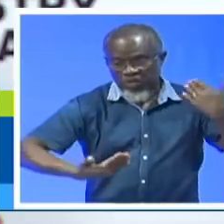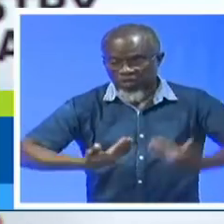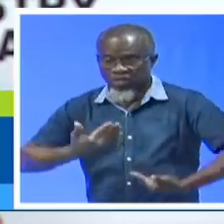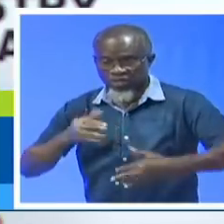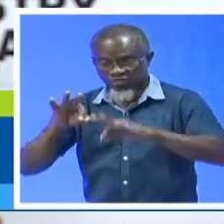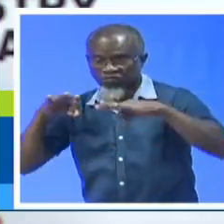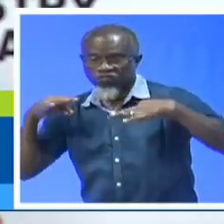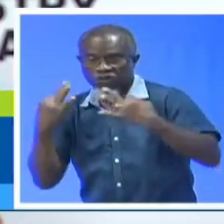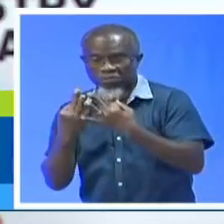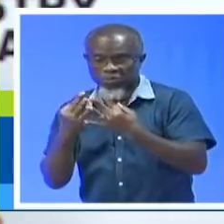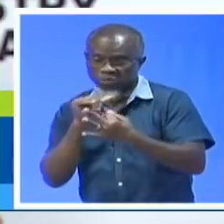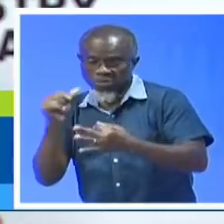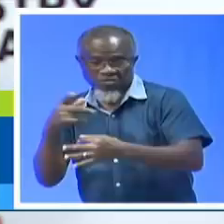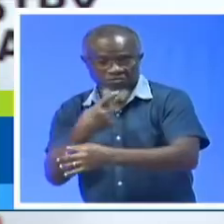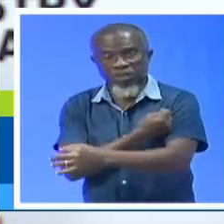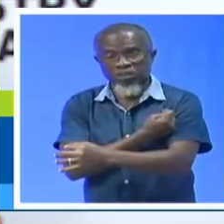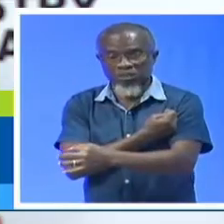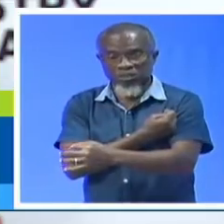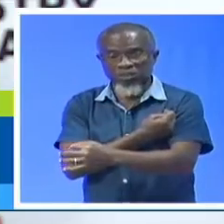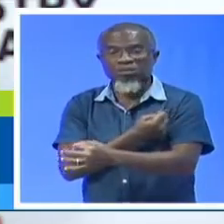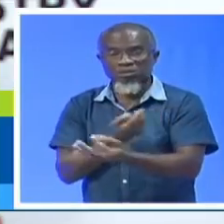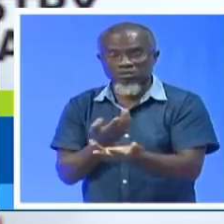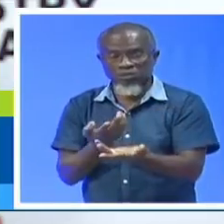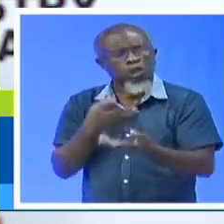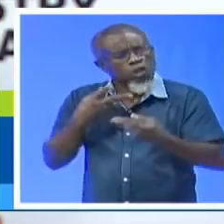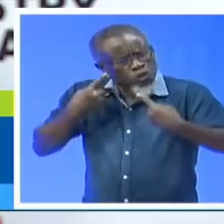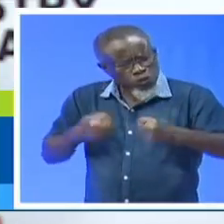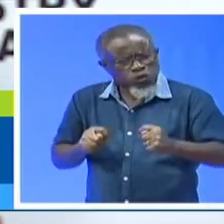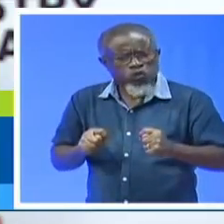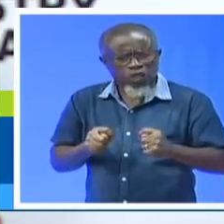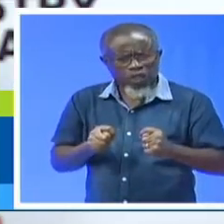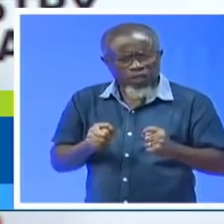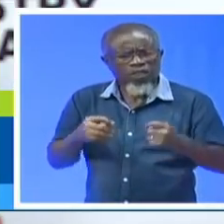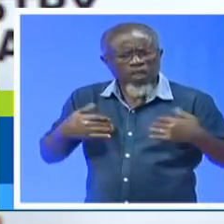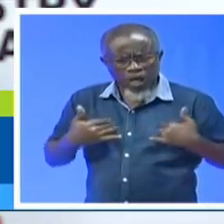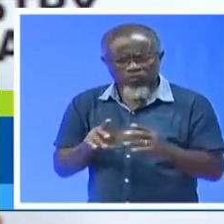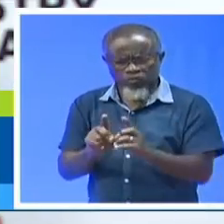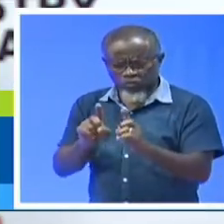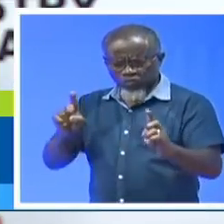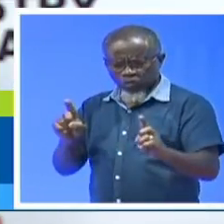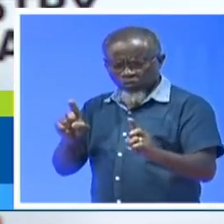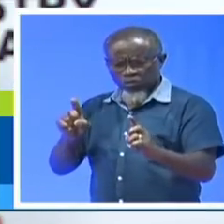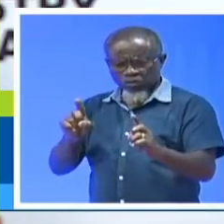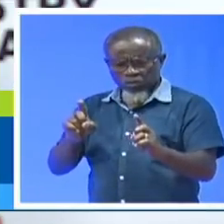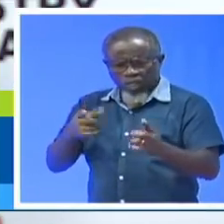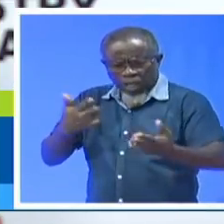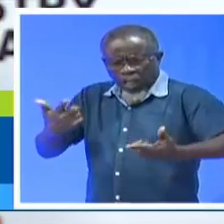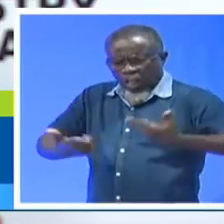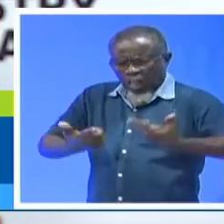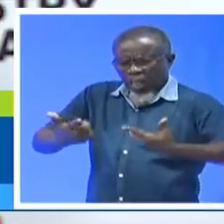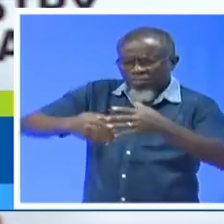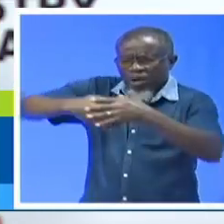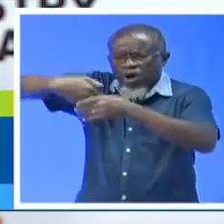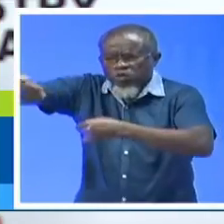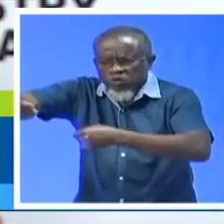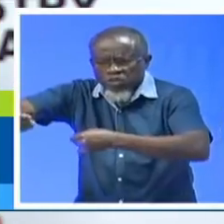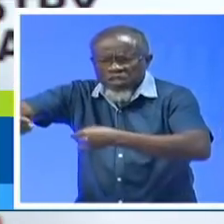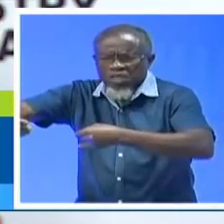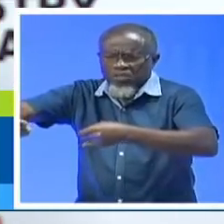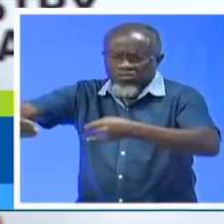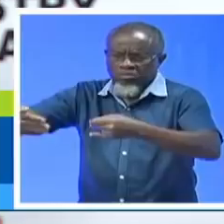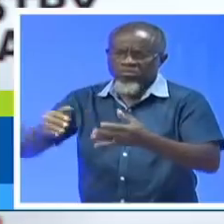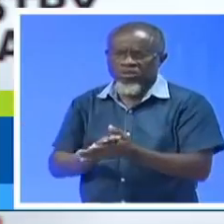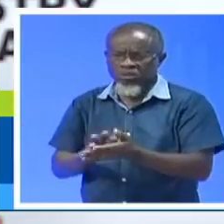who are unvaccinated, try and space out in open air spaces, like your garage, like your